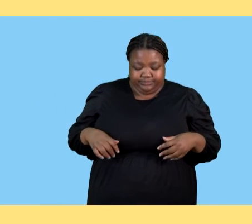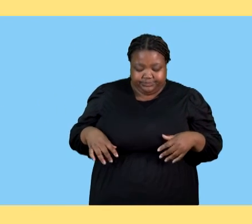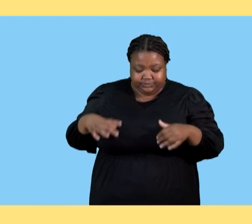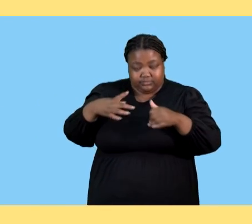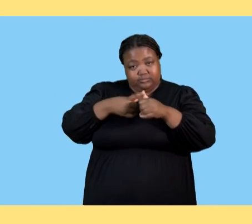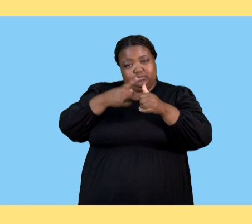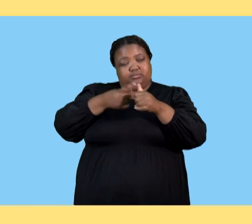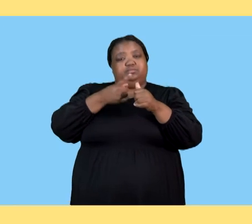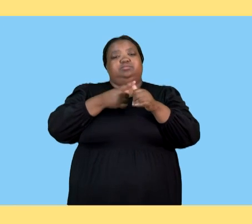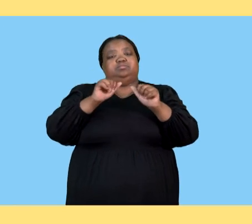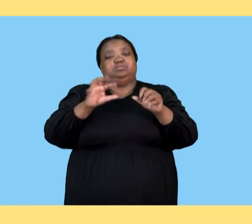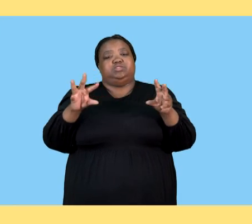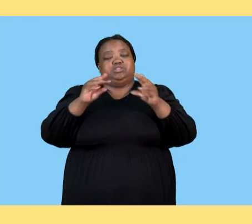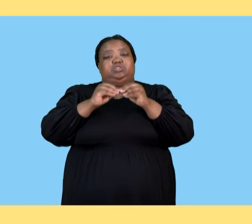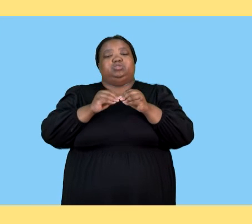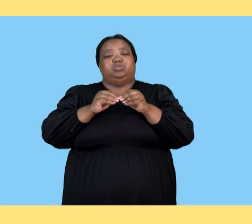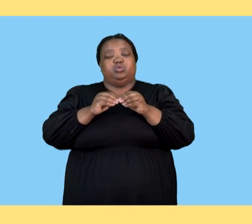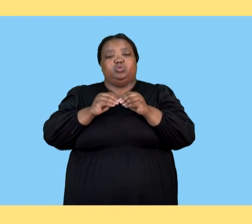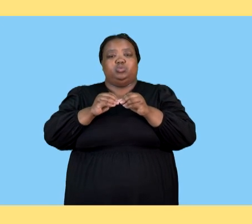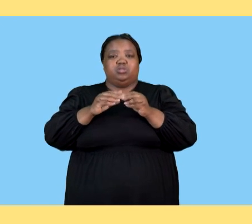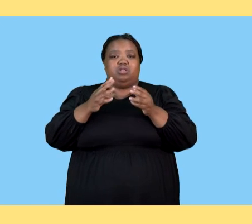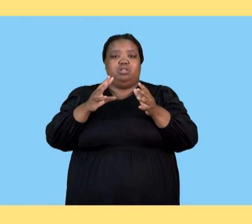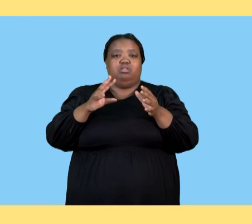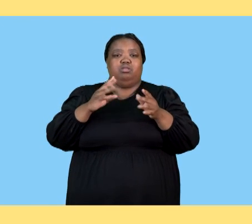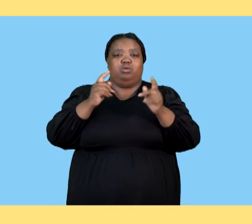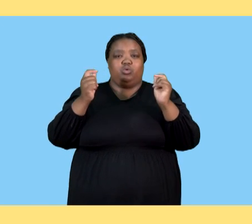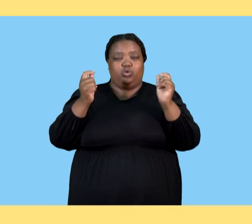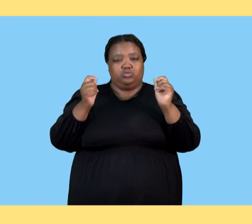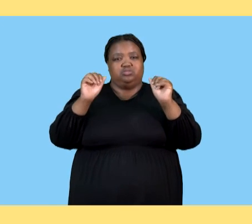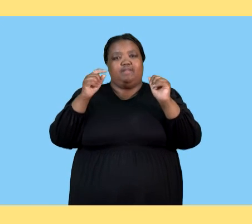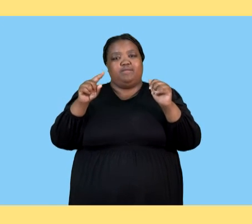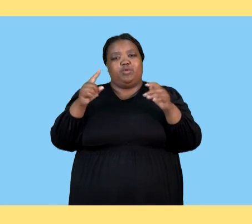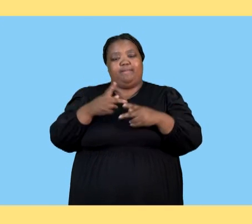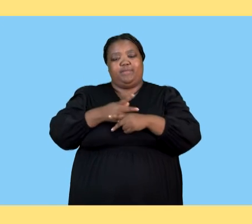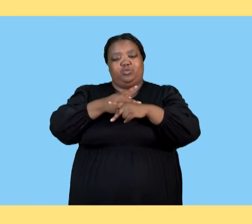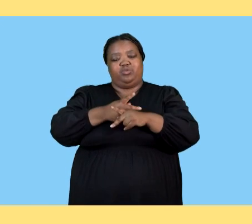have calculated the total cost of production